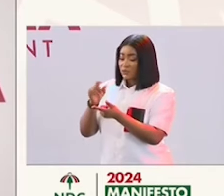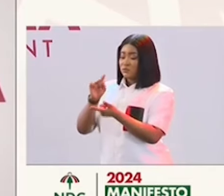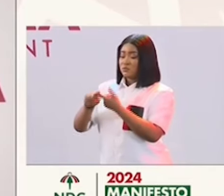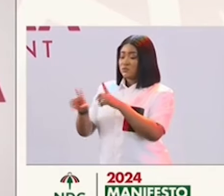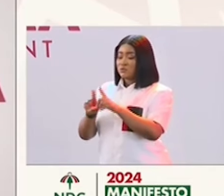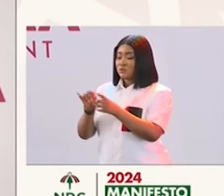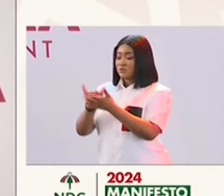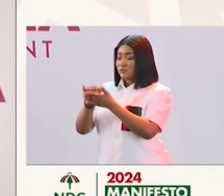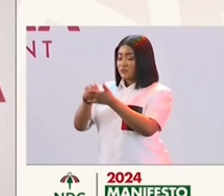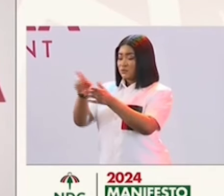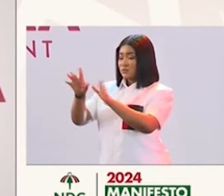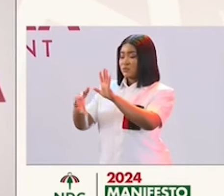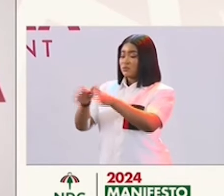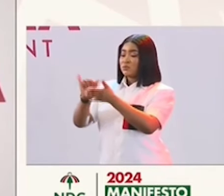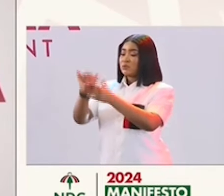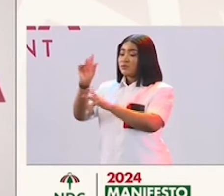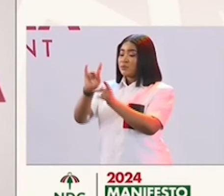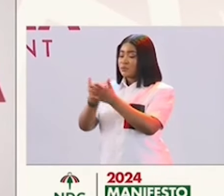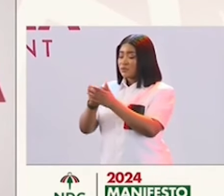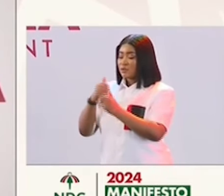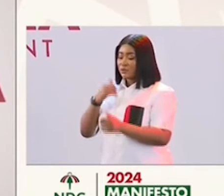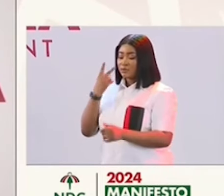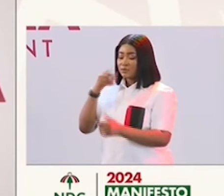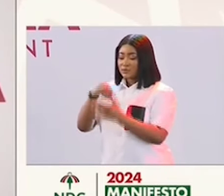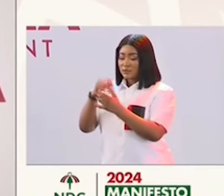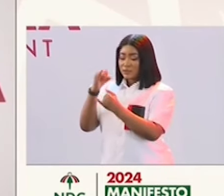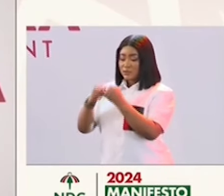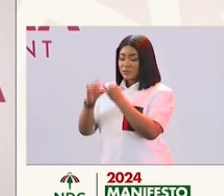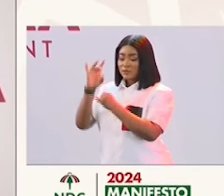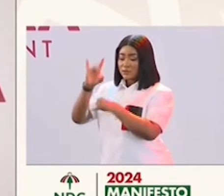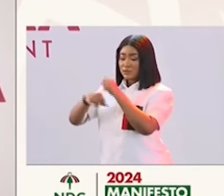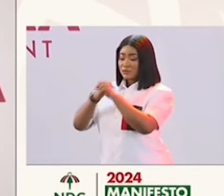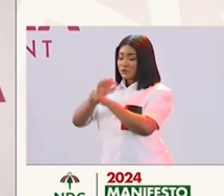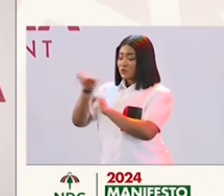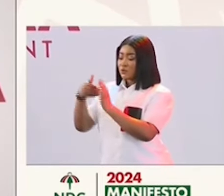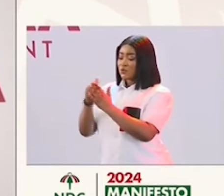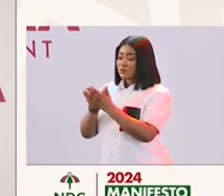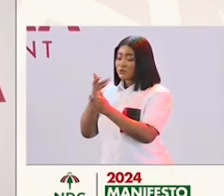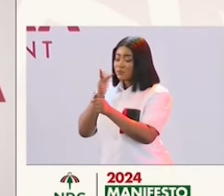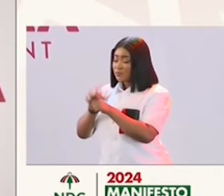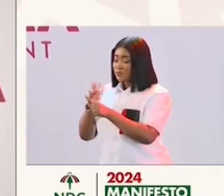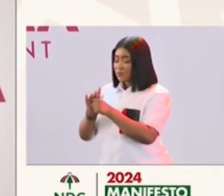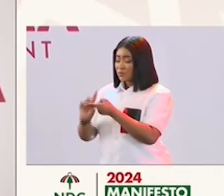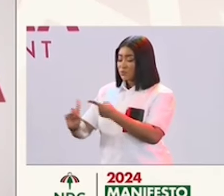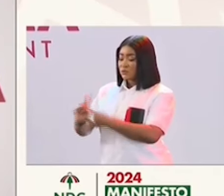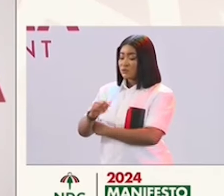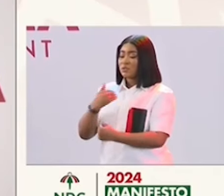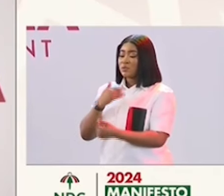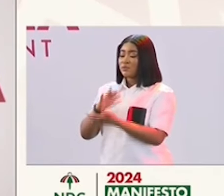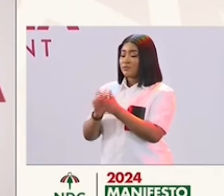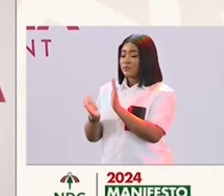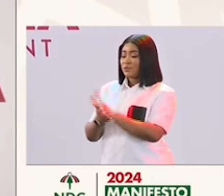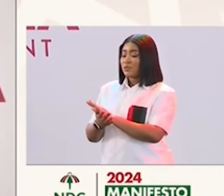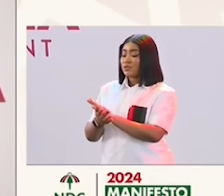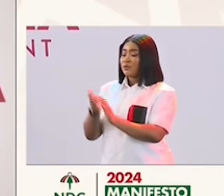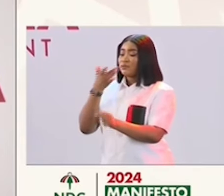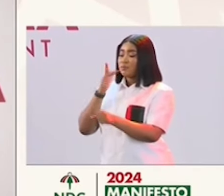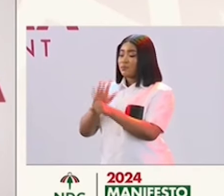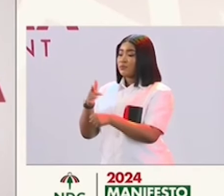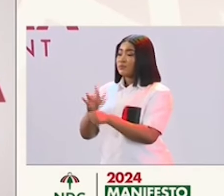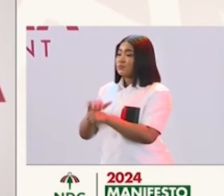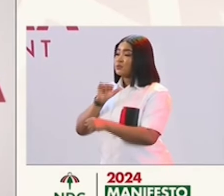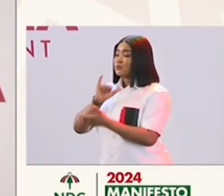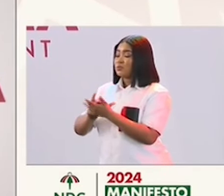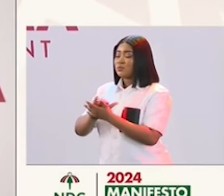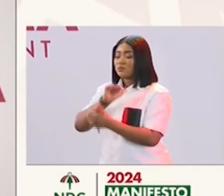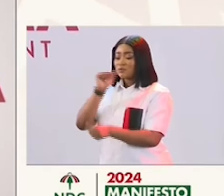we have seen over the last 8 years, that every single one of those promises today have become promises that are null and void.